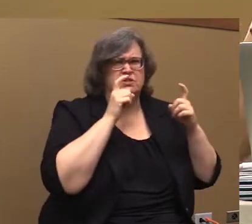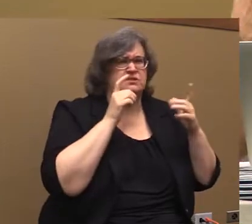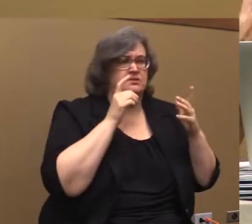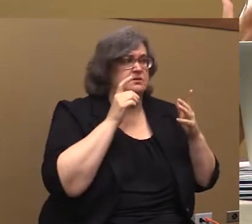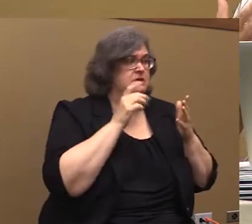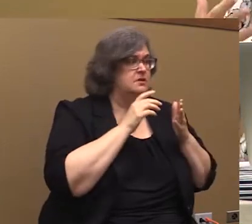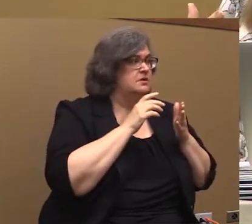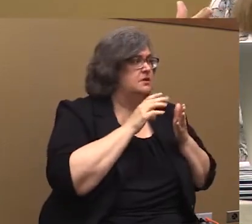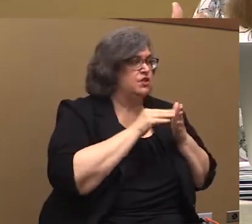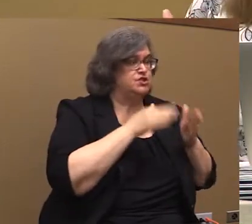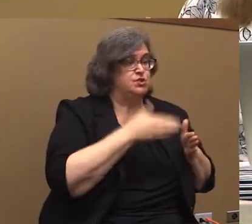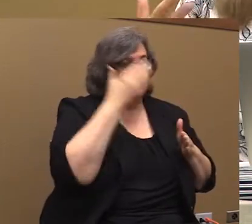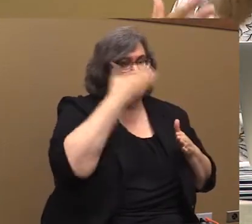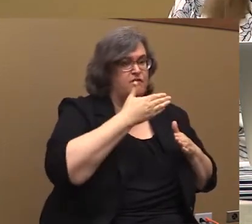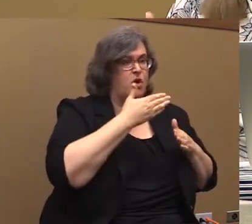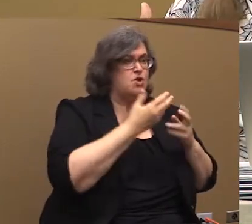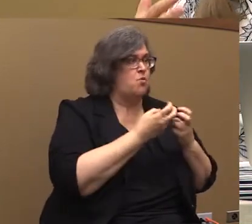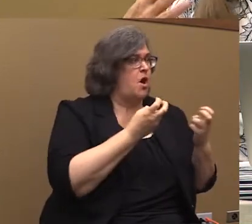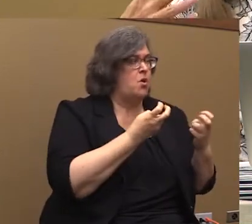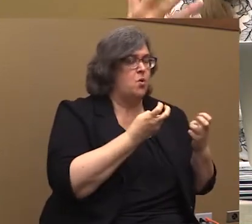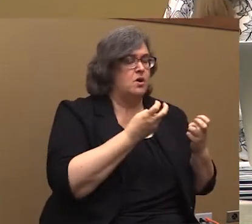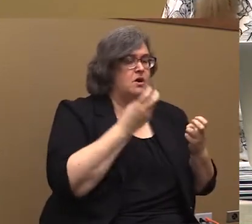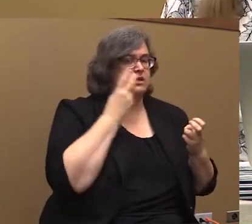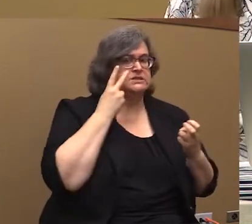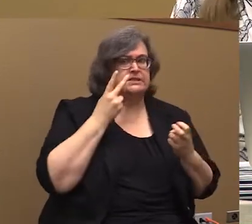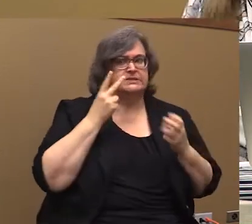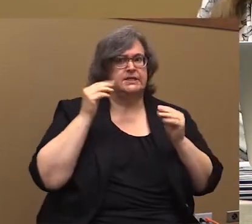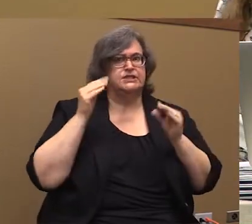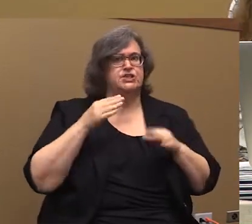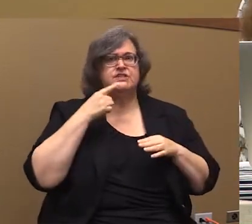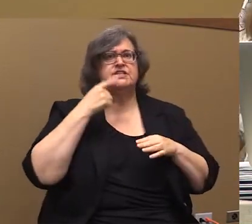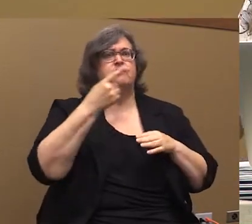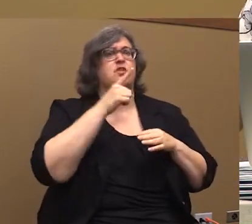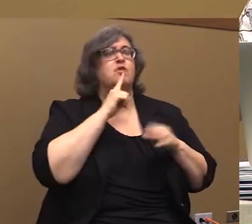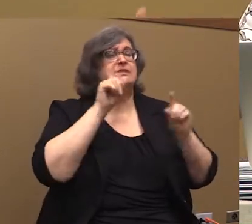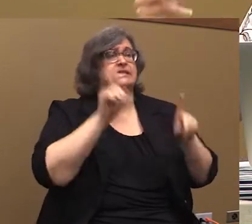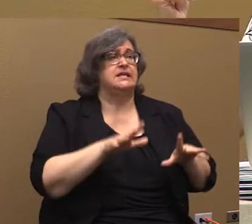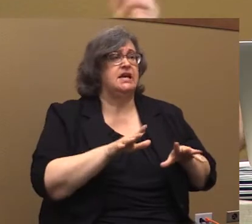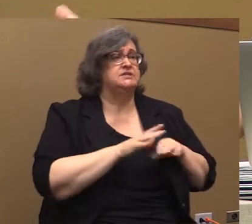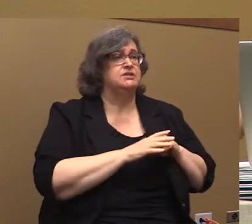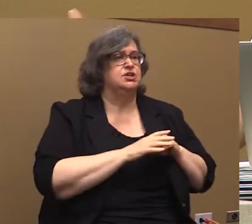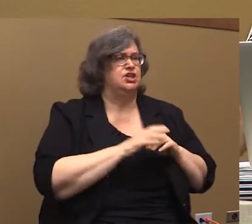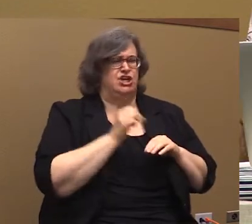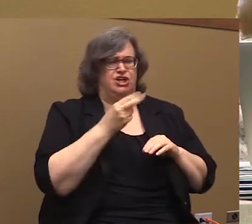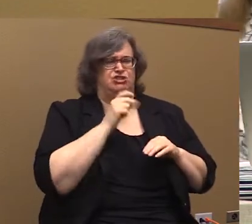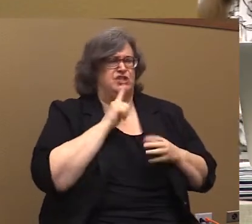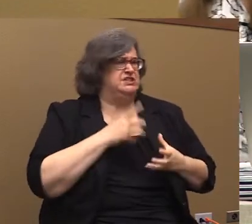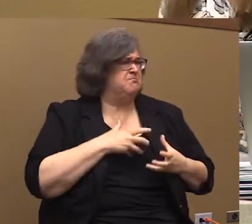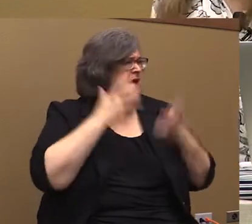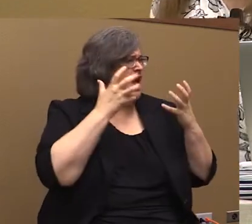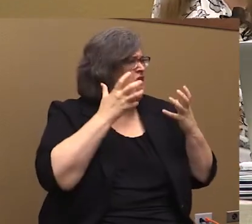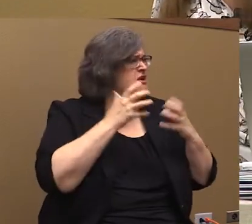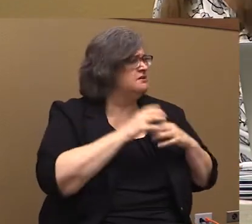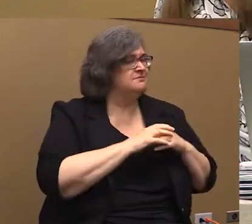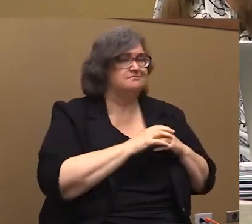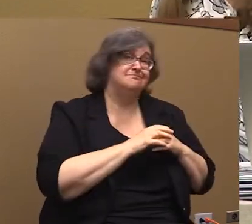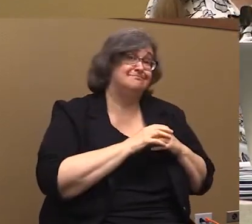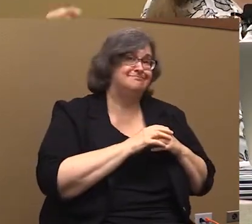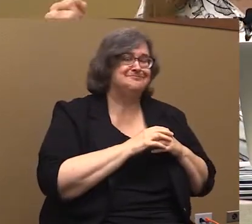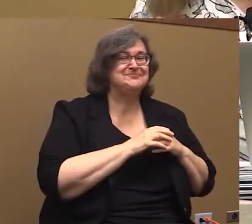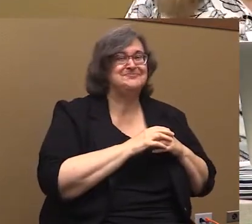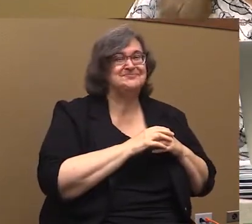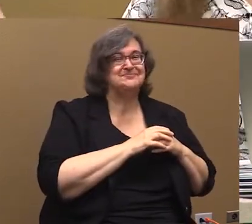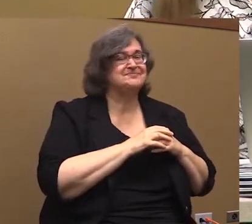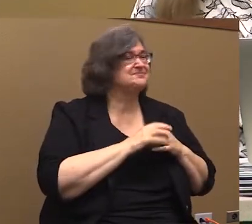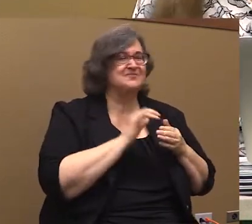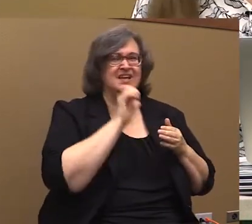on an angry expression. And so now the student sees that the teacher tells them that there's a test,